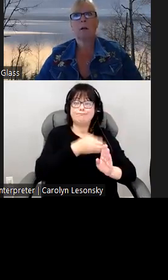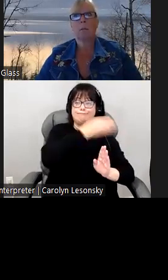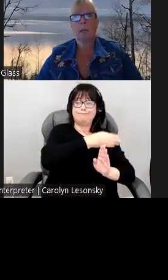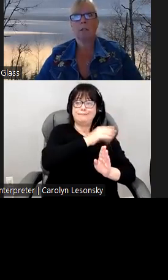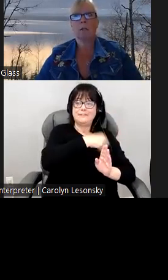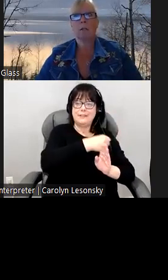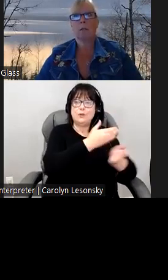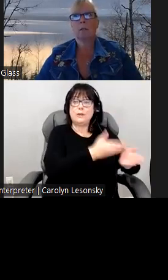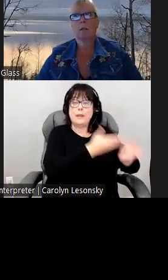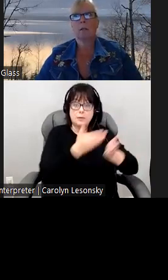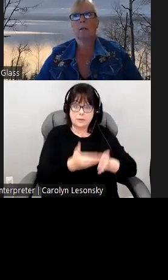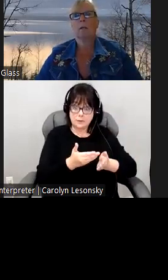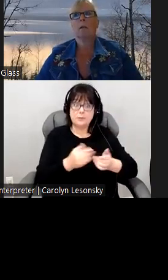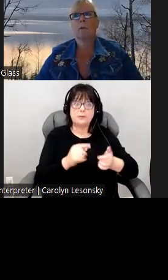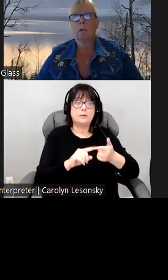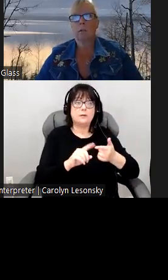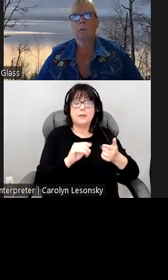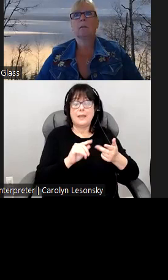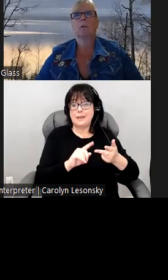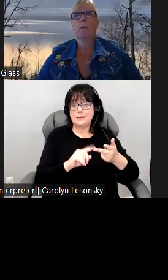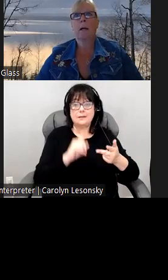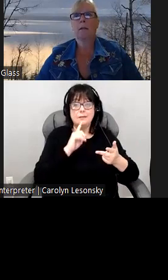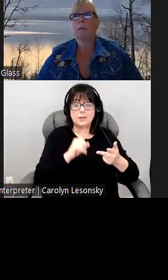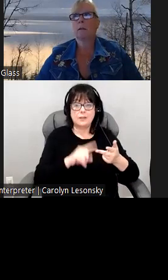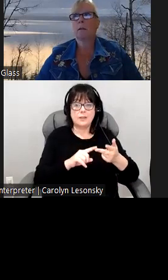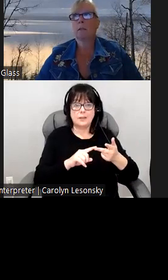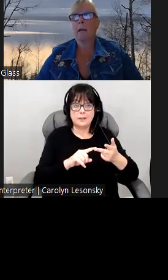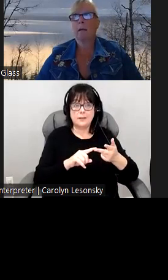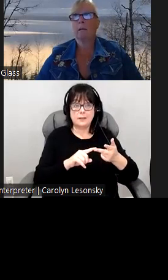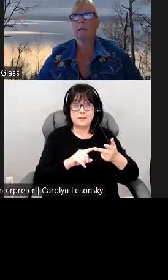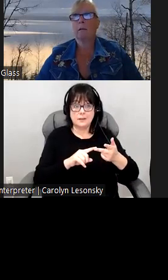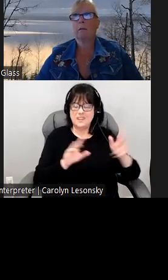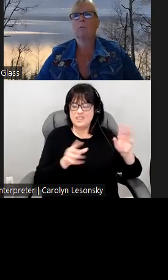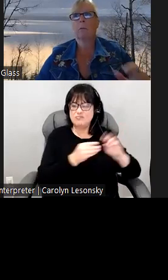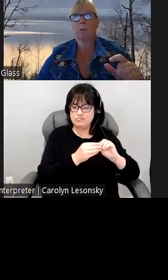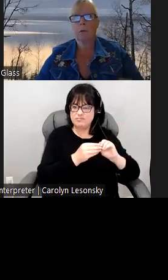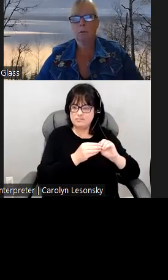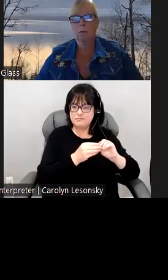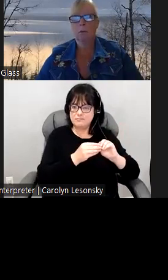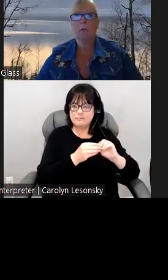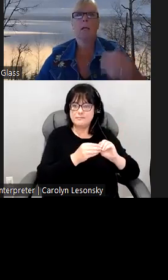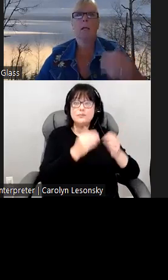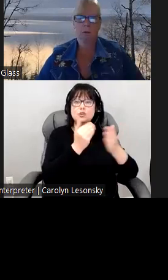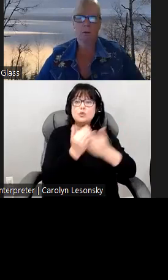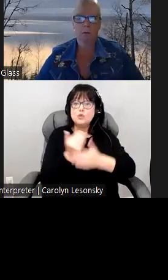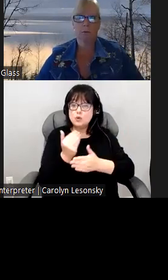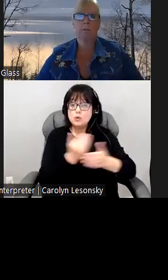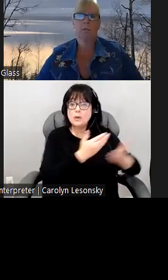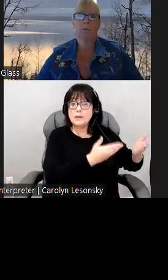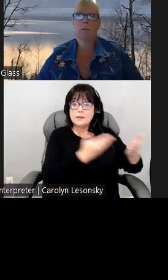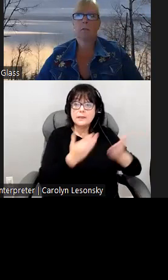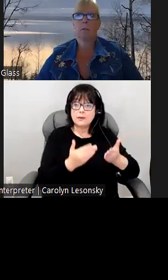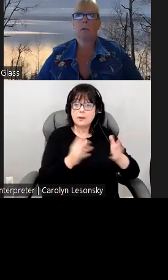is a combination of all the goal path data for both new and